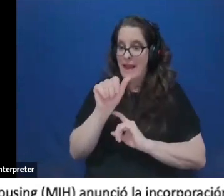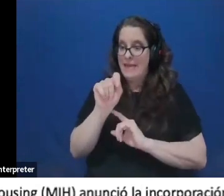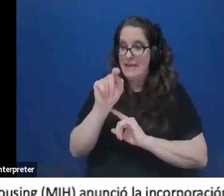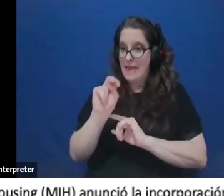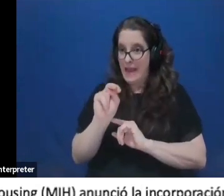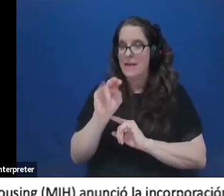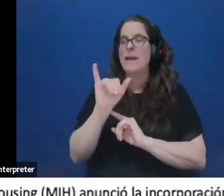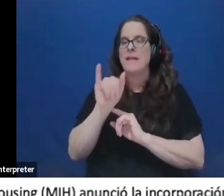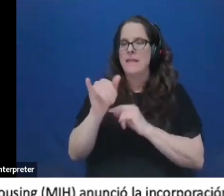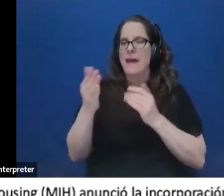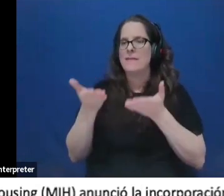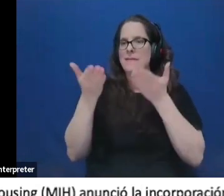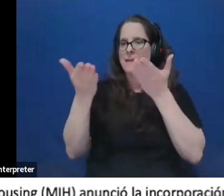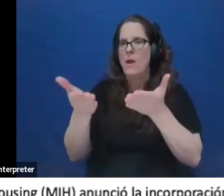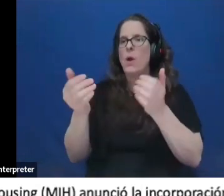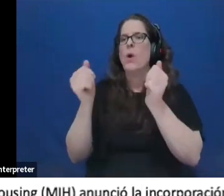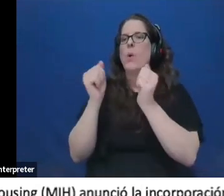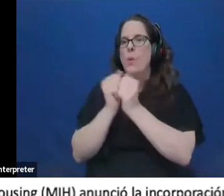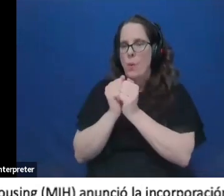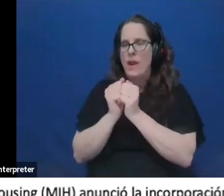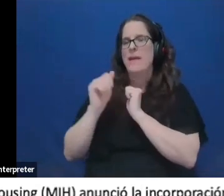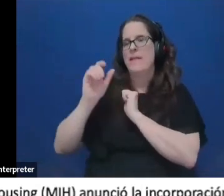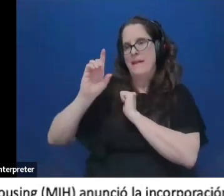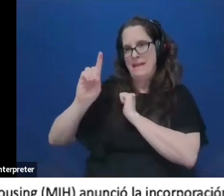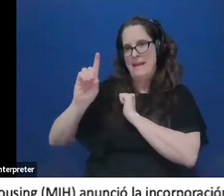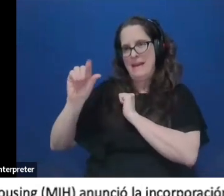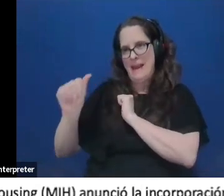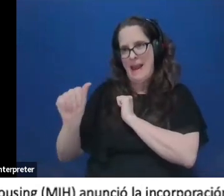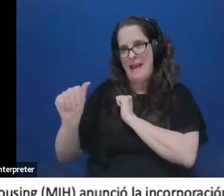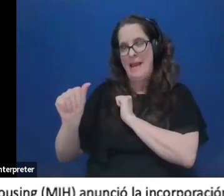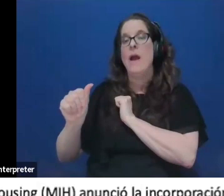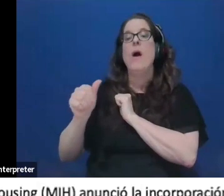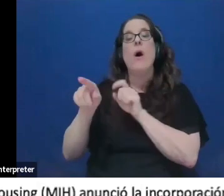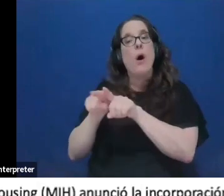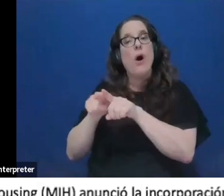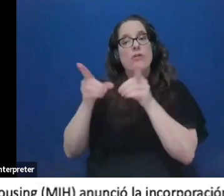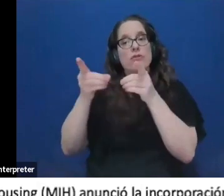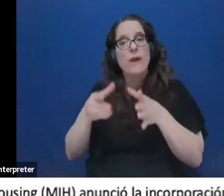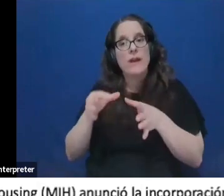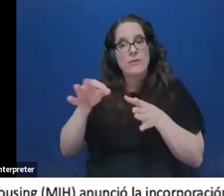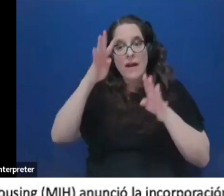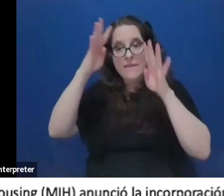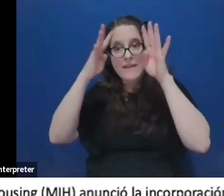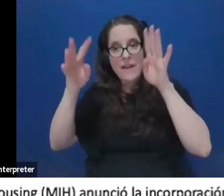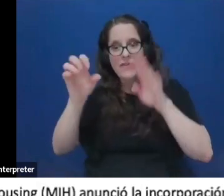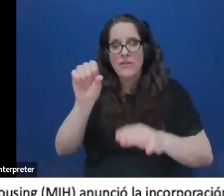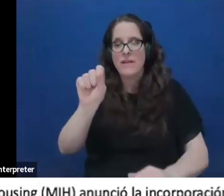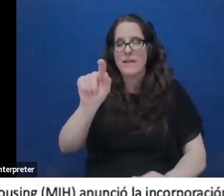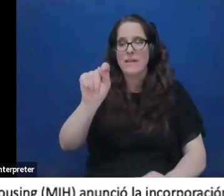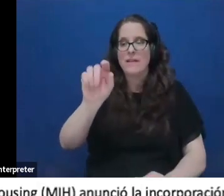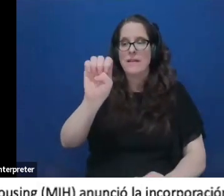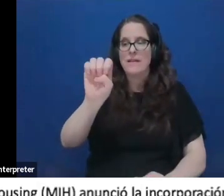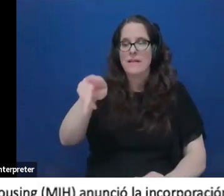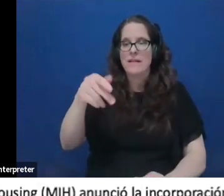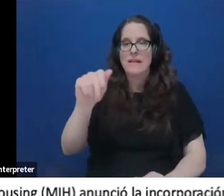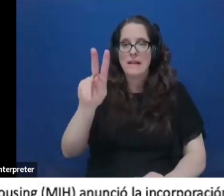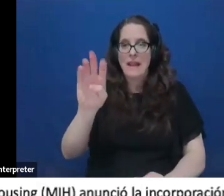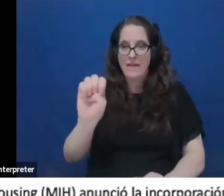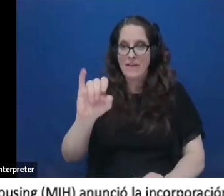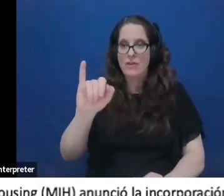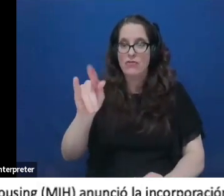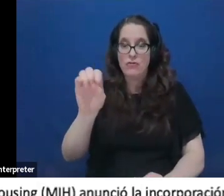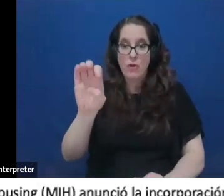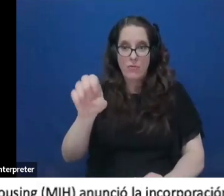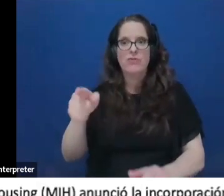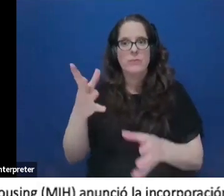and Director of Innovation Stephanie Jones had a lot to do with that as well. And this online resource will help Marylanders with disabilities and those who support